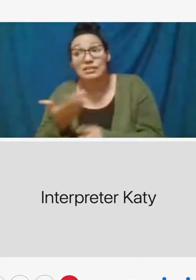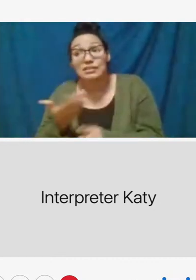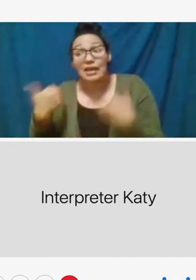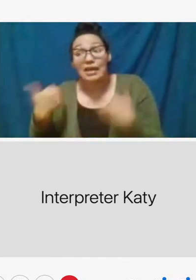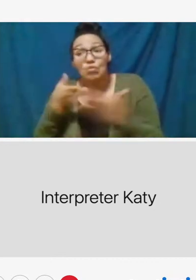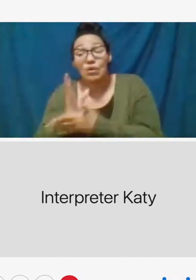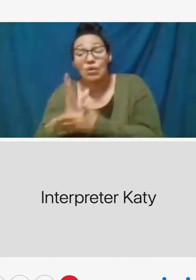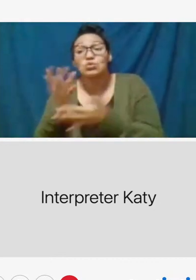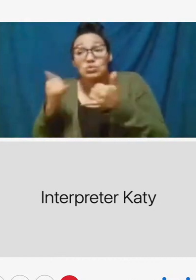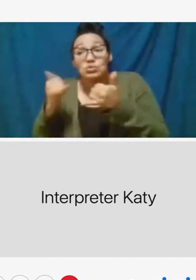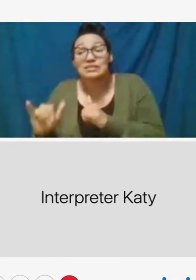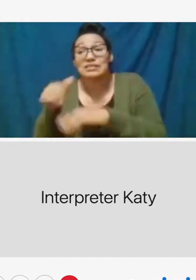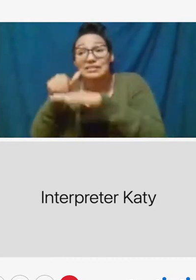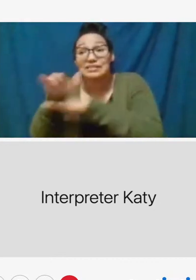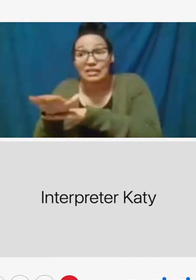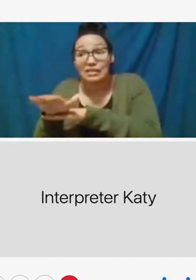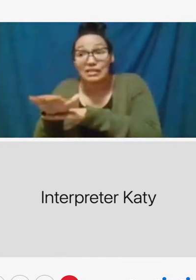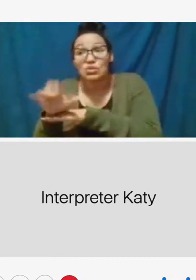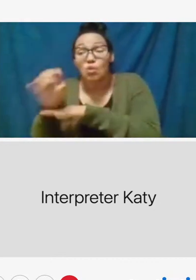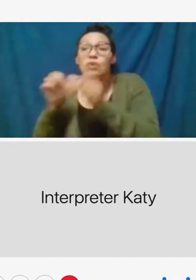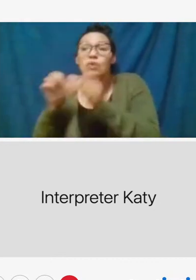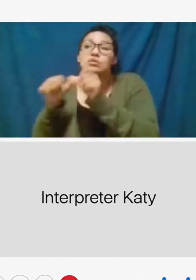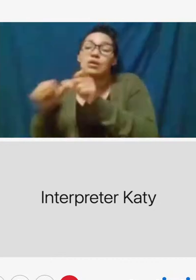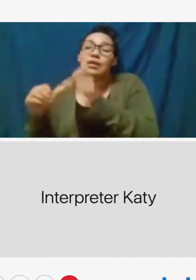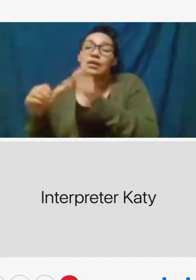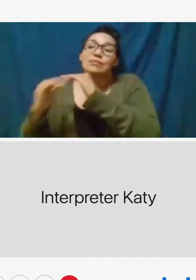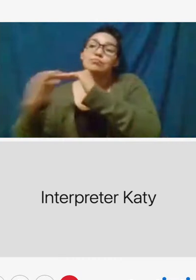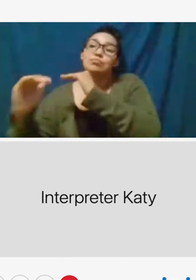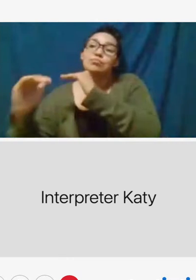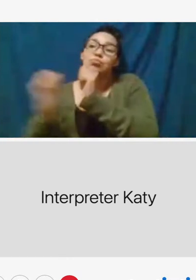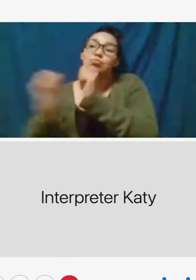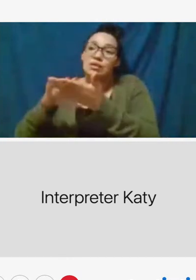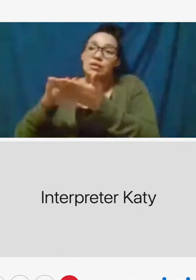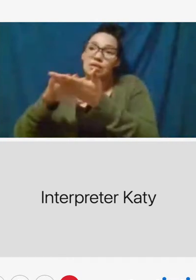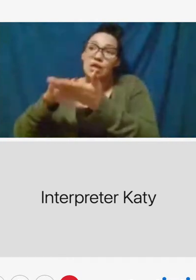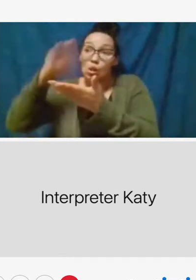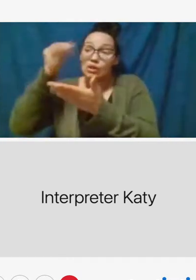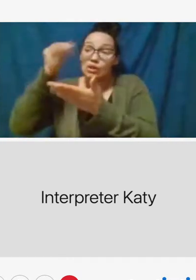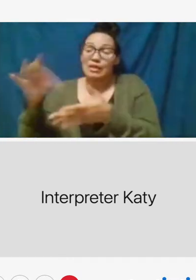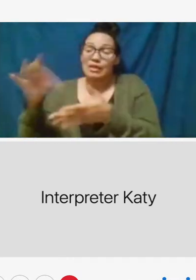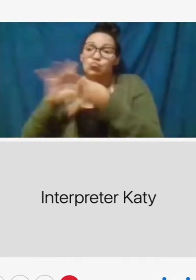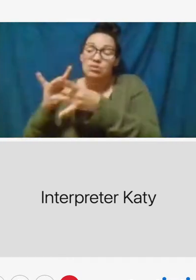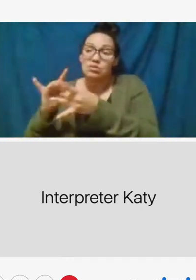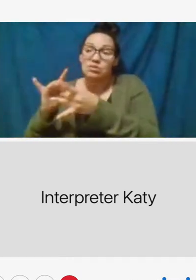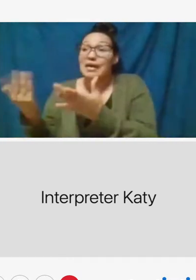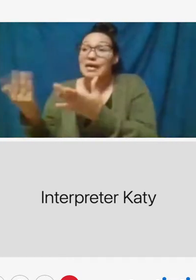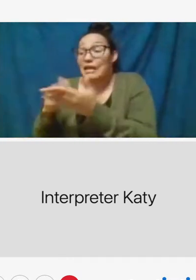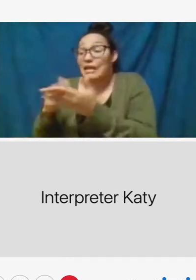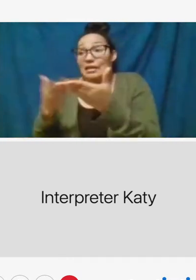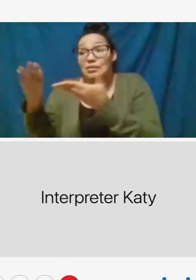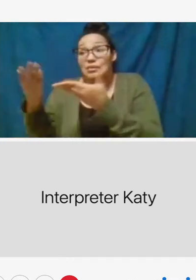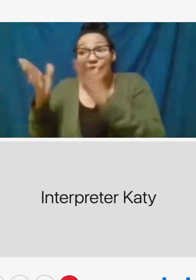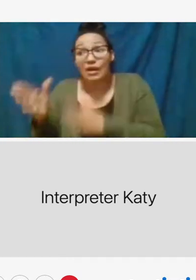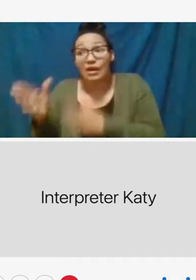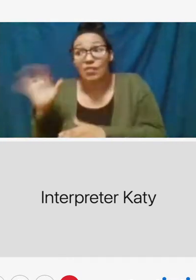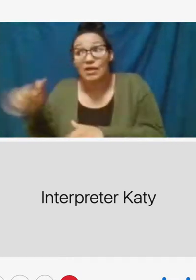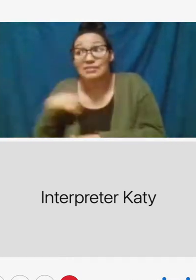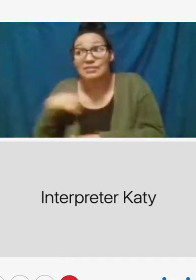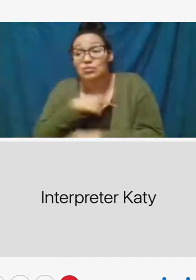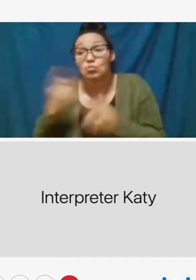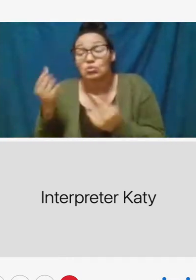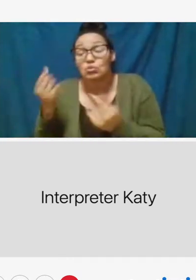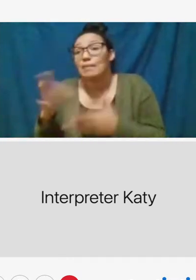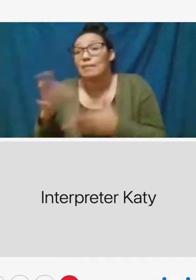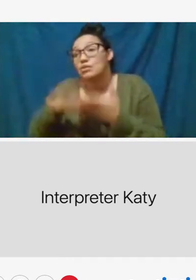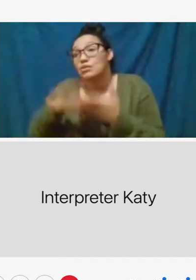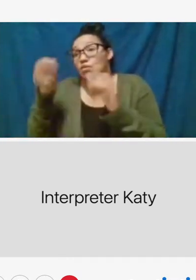continuity in their education and their relationships um again as a provider that's what we do so we may have a student coming to us from Fontana